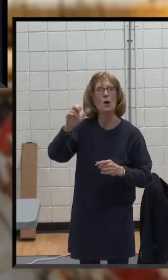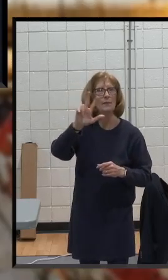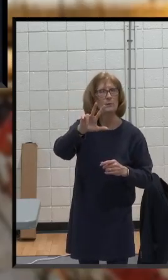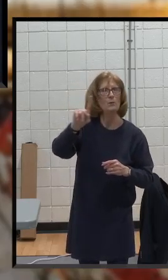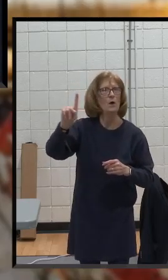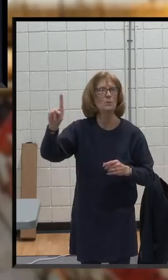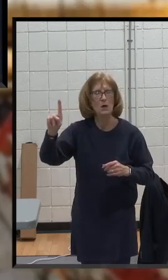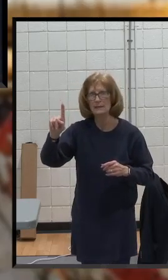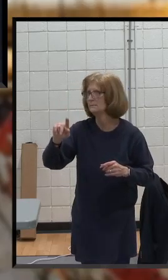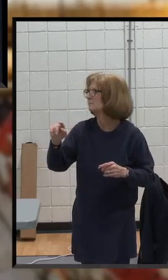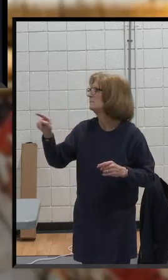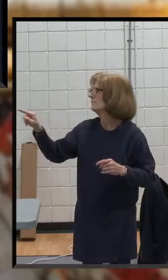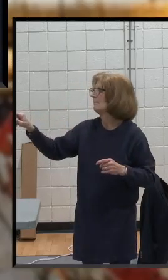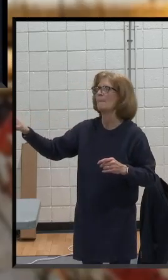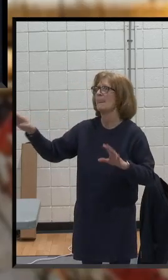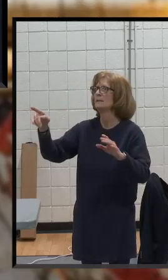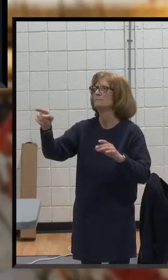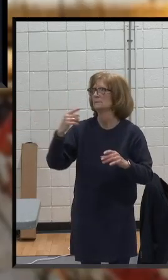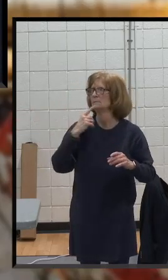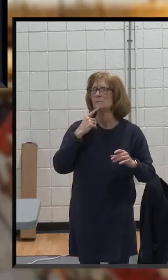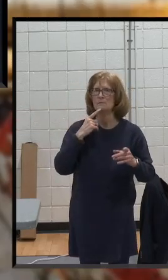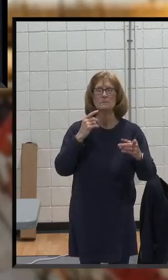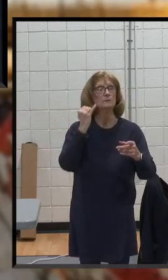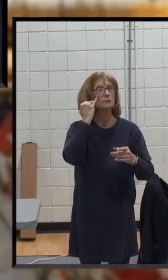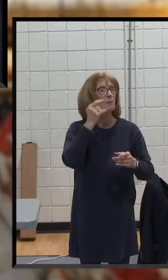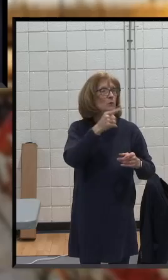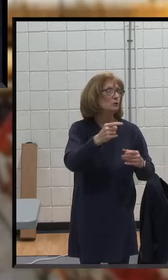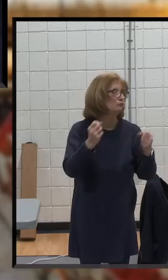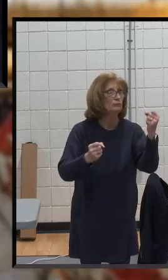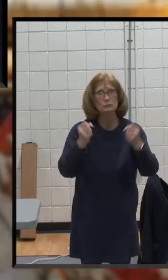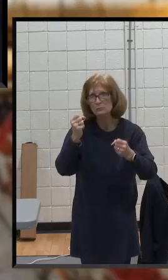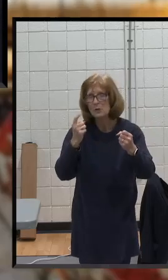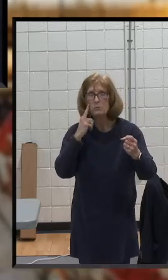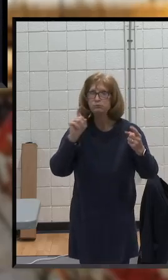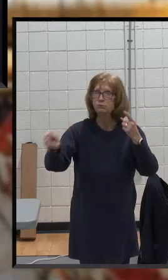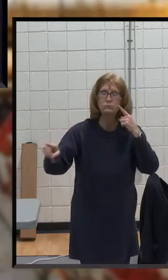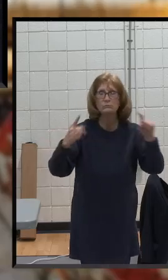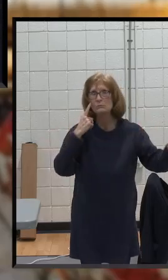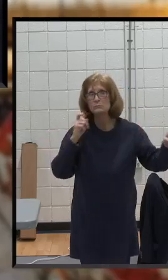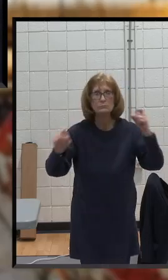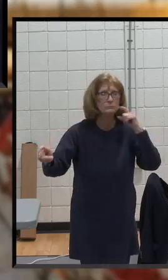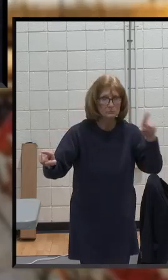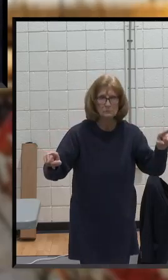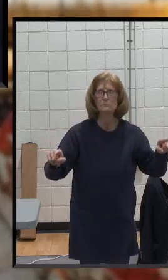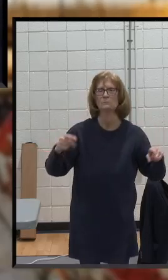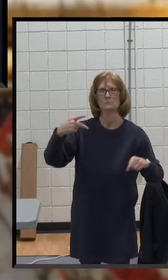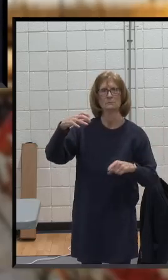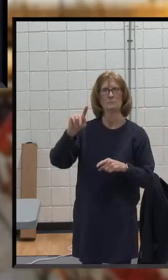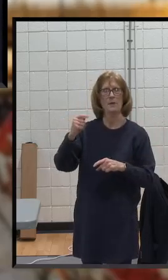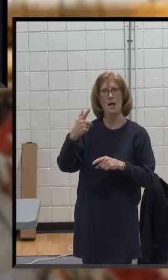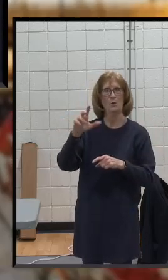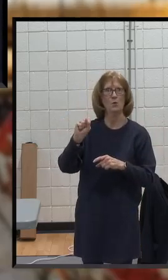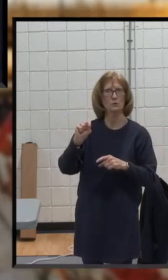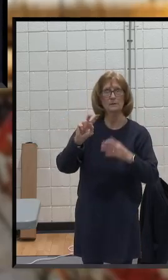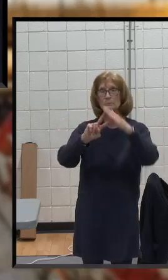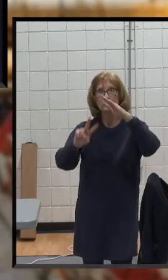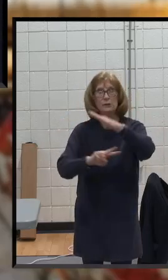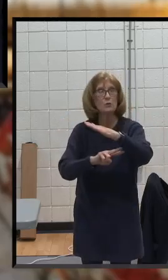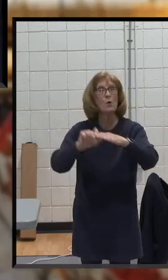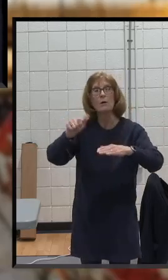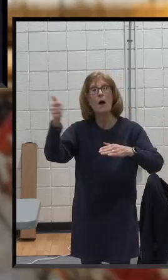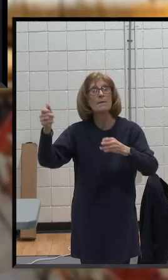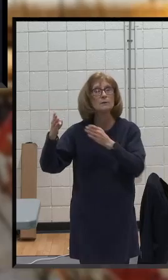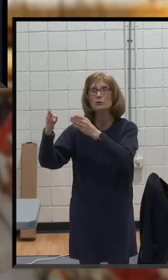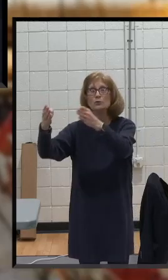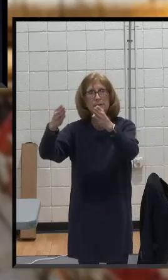311 And I'll repeat that for the room. If you have, if you see any potholes on the bridge or off the